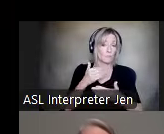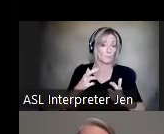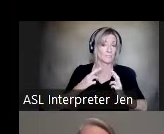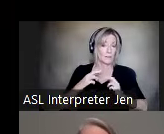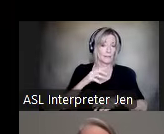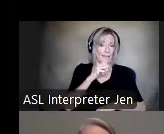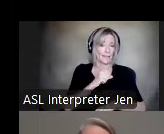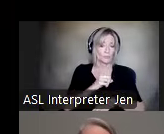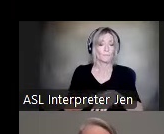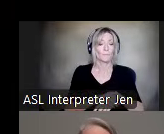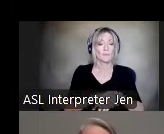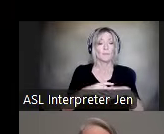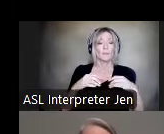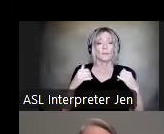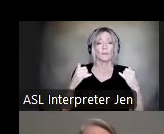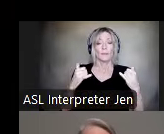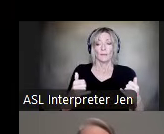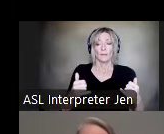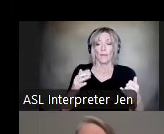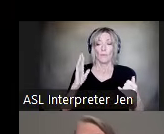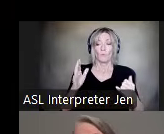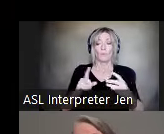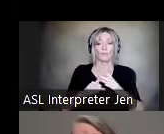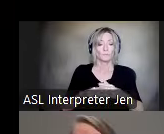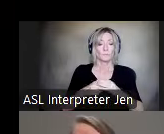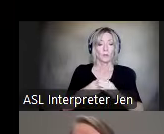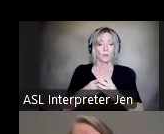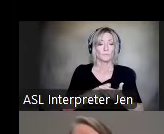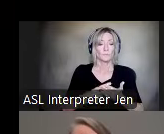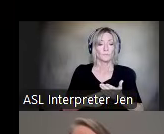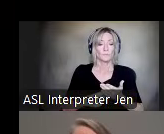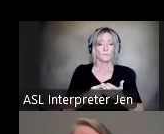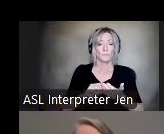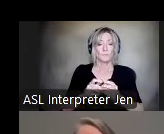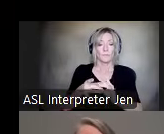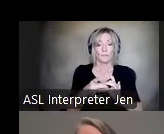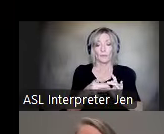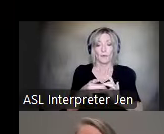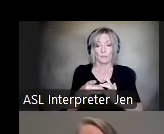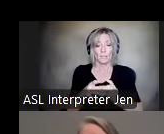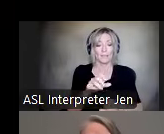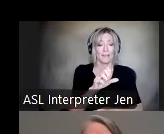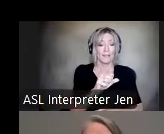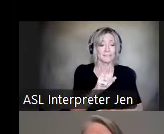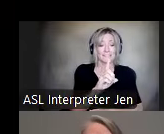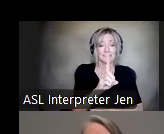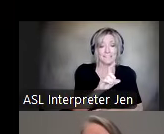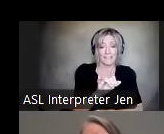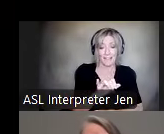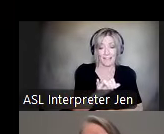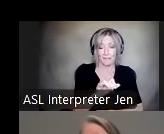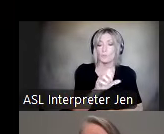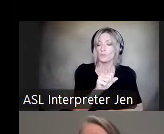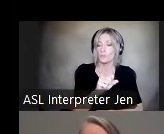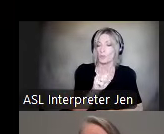And now I'm going to start talking about the interaction between SSDI, so that's Social